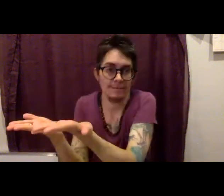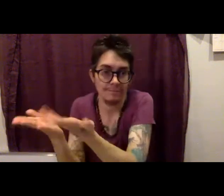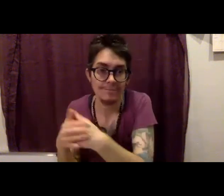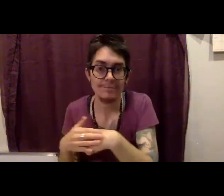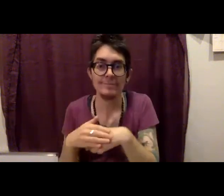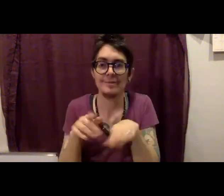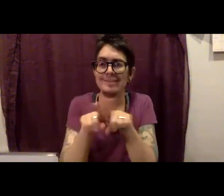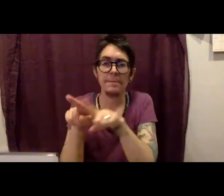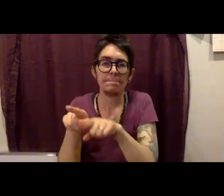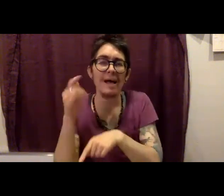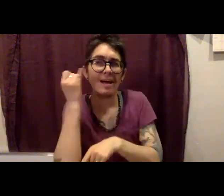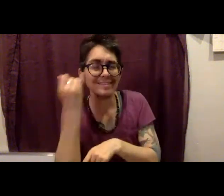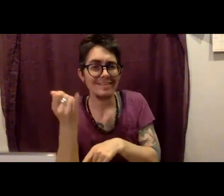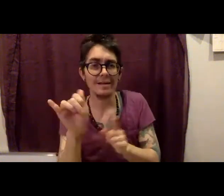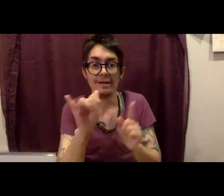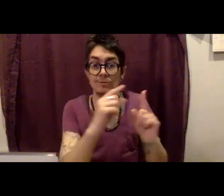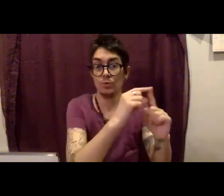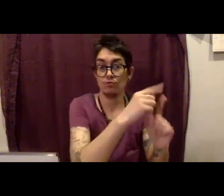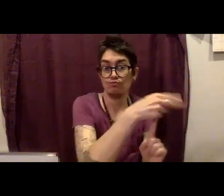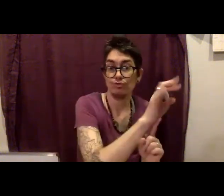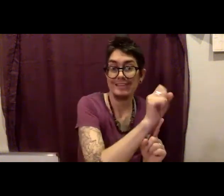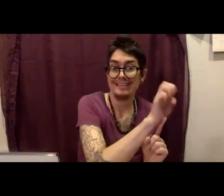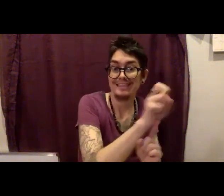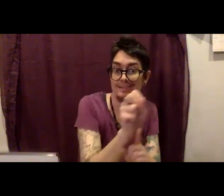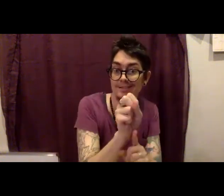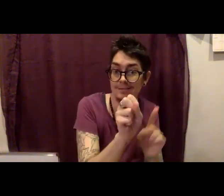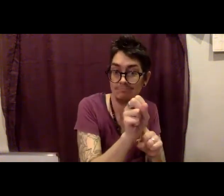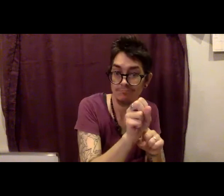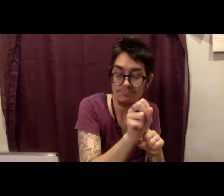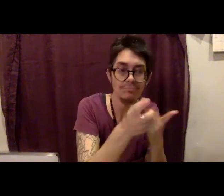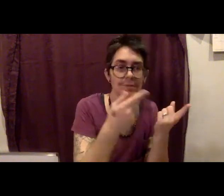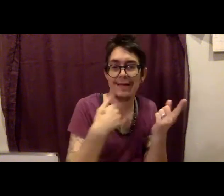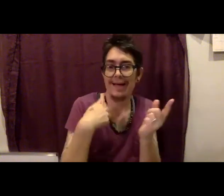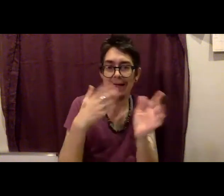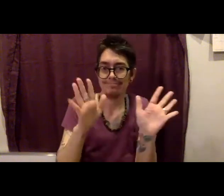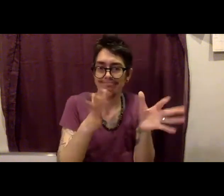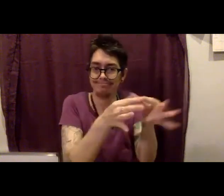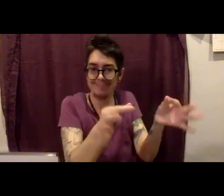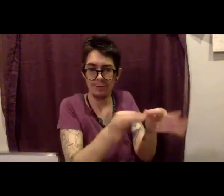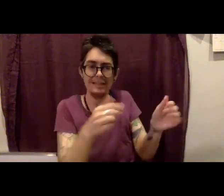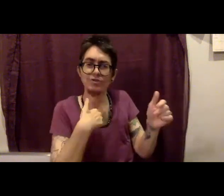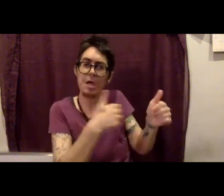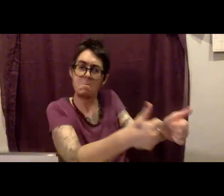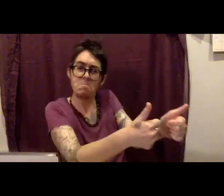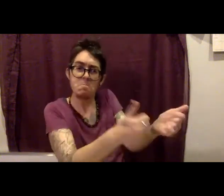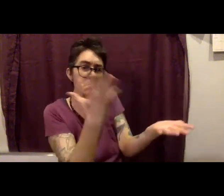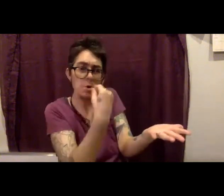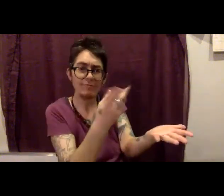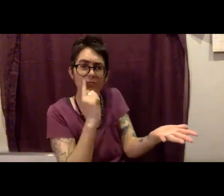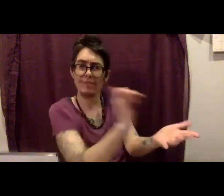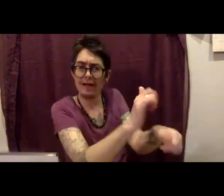It can just be what it is if we let it be what it is. But as far as the word